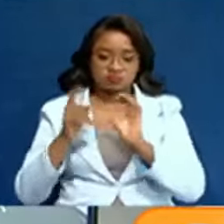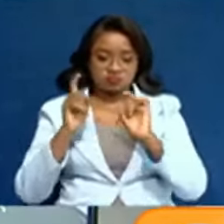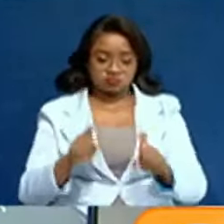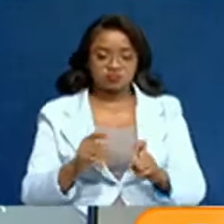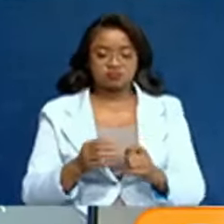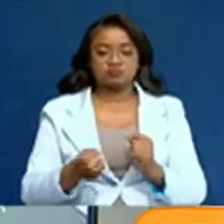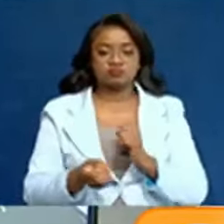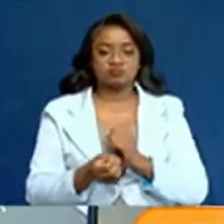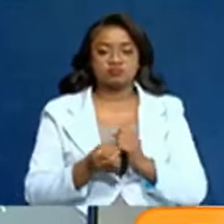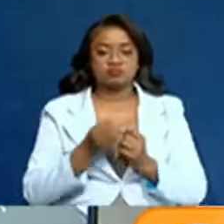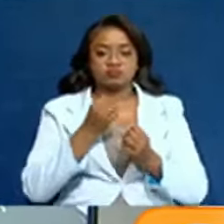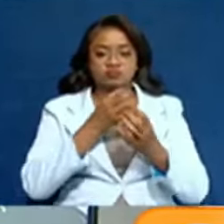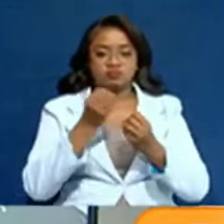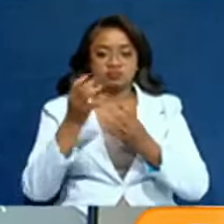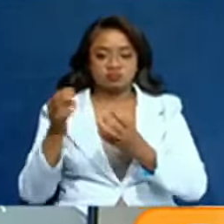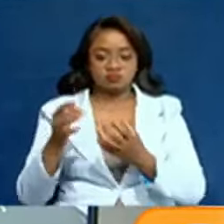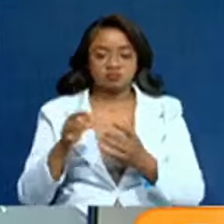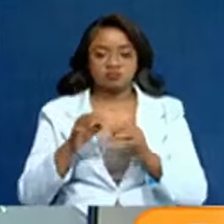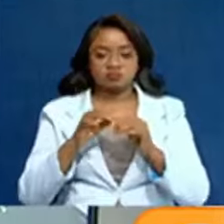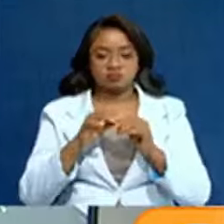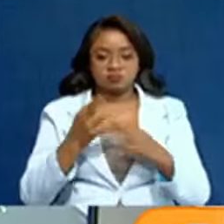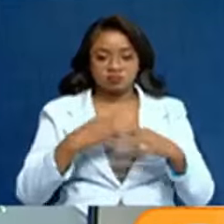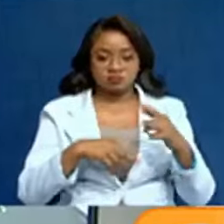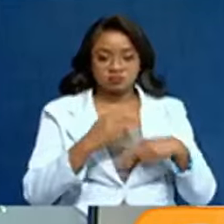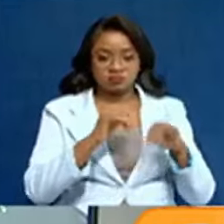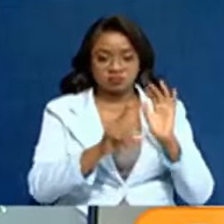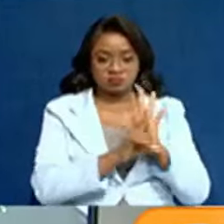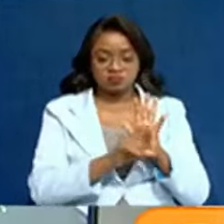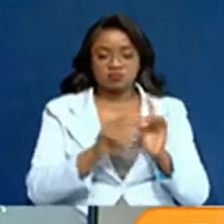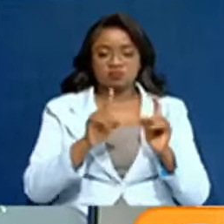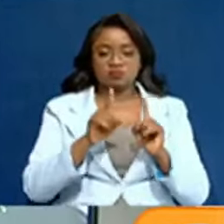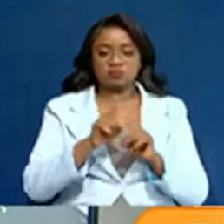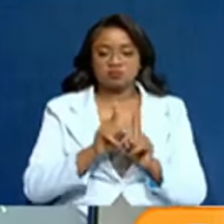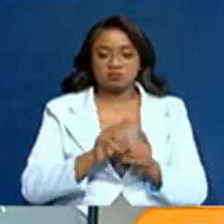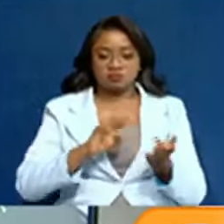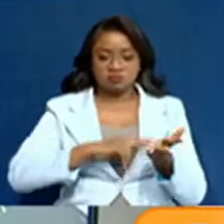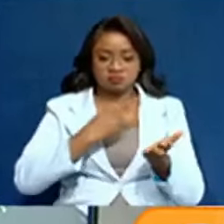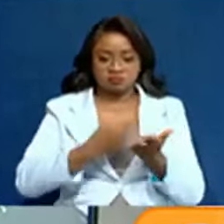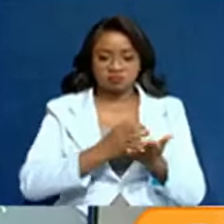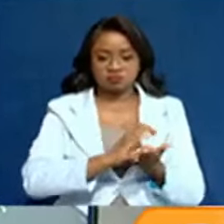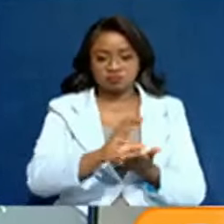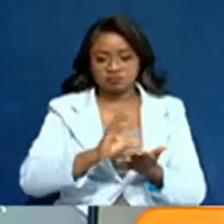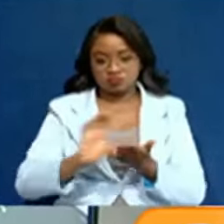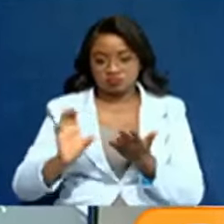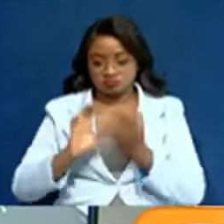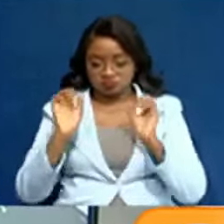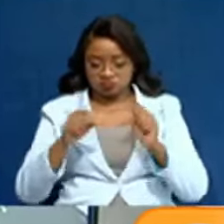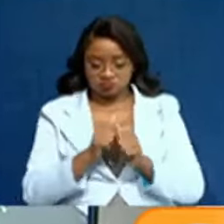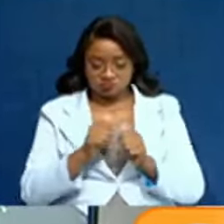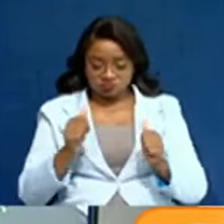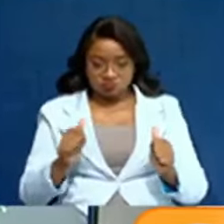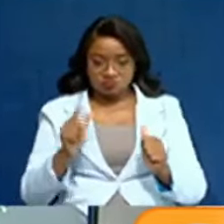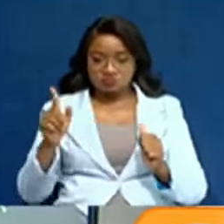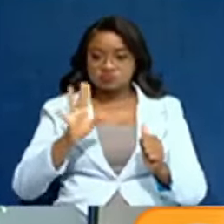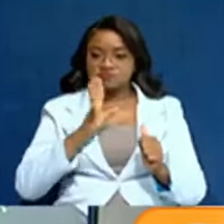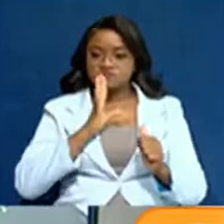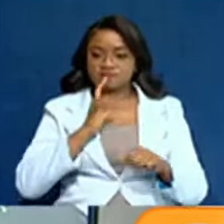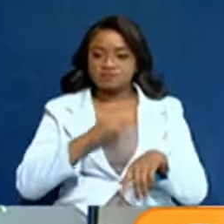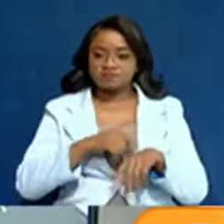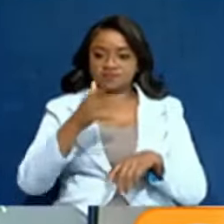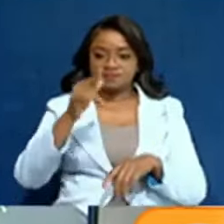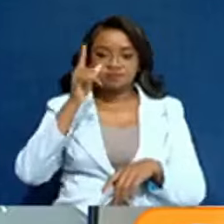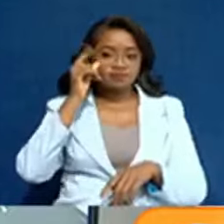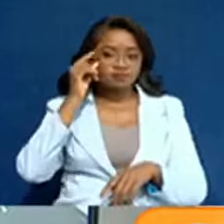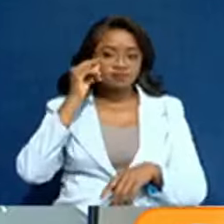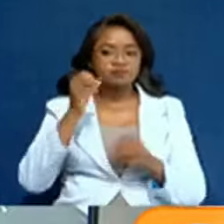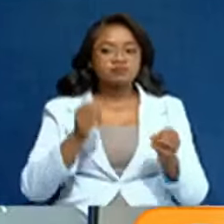and regulations to improve efficiency on allocation of resources and cut wasteful expenditure. Speaking in Mombasa, the official launch